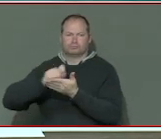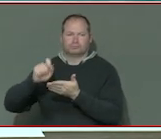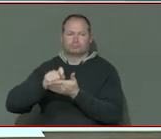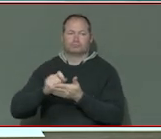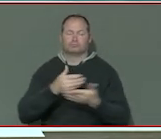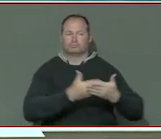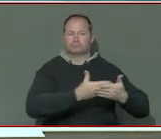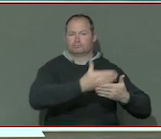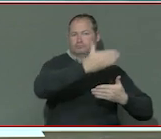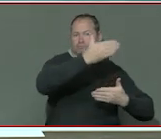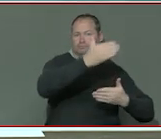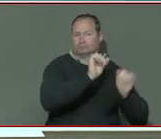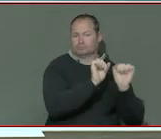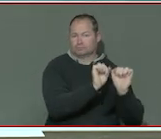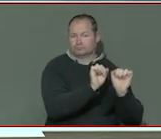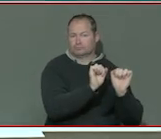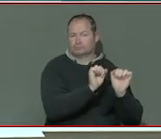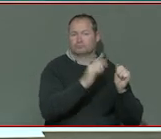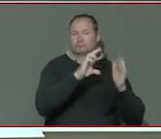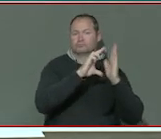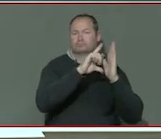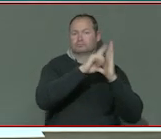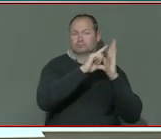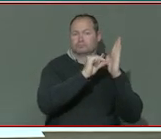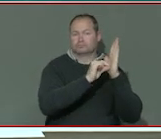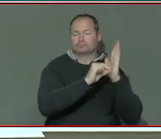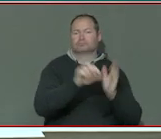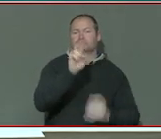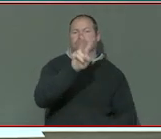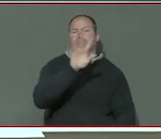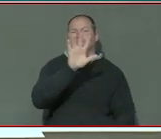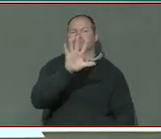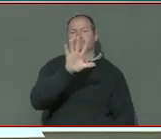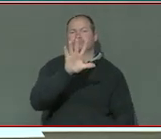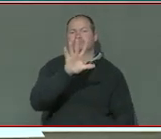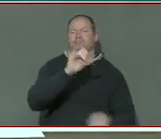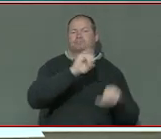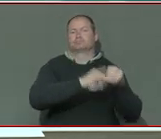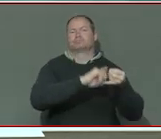is dated 25 September. So they still have to add the